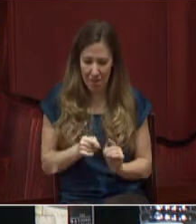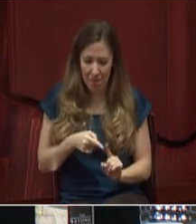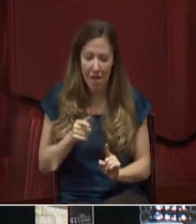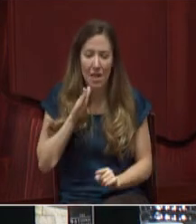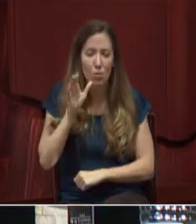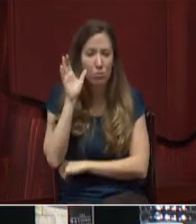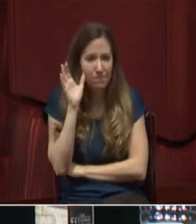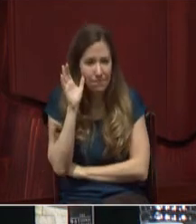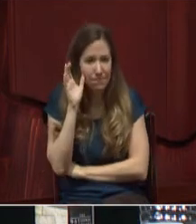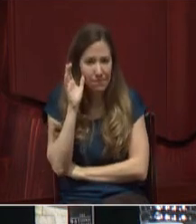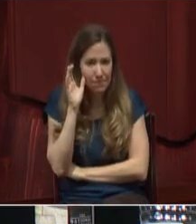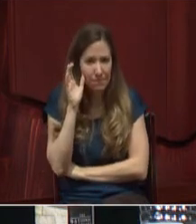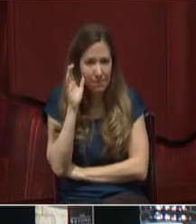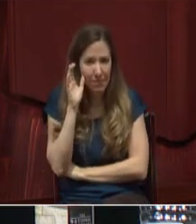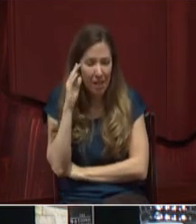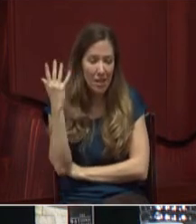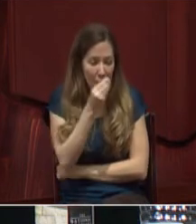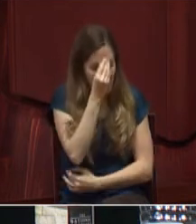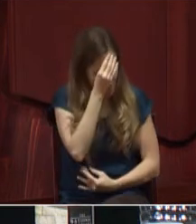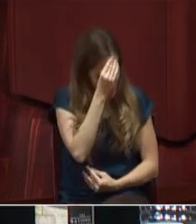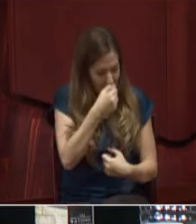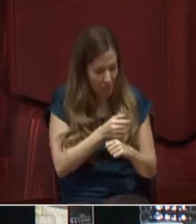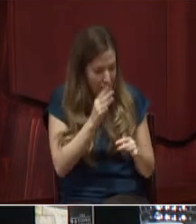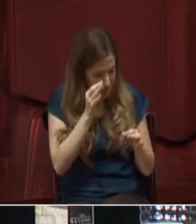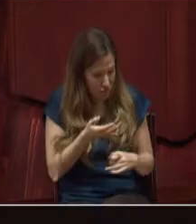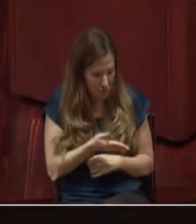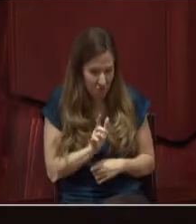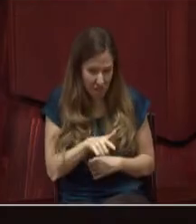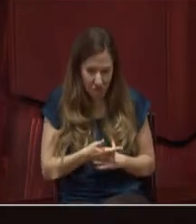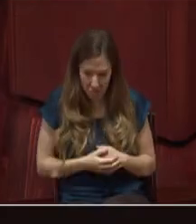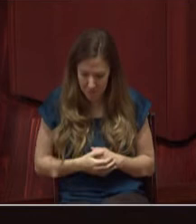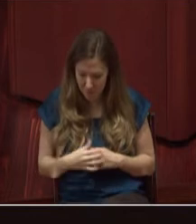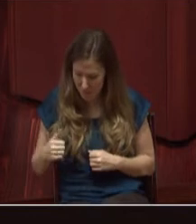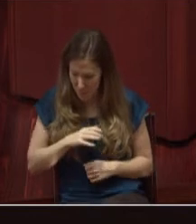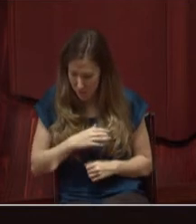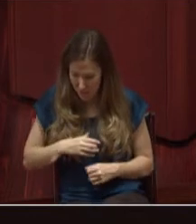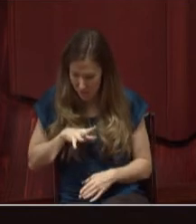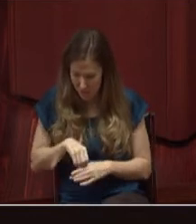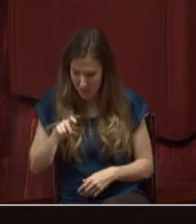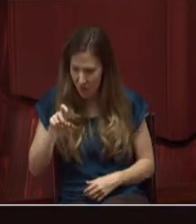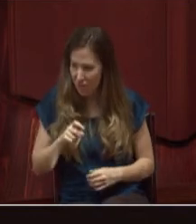listen and then go off and think about it and make his decision later. And then was Congress ever brought in?